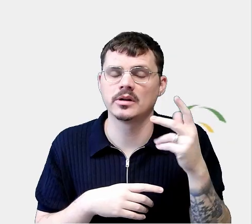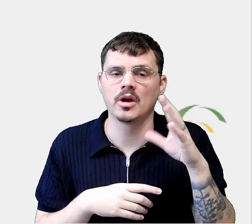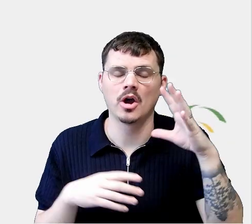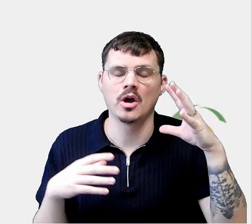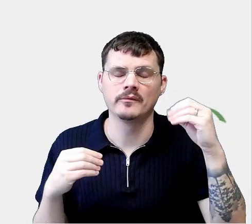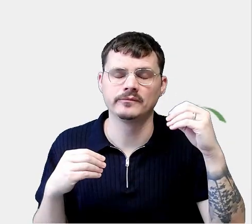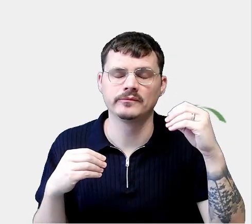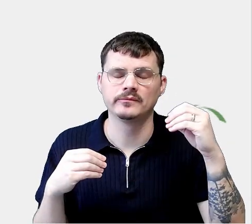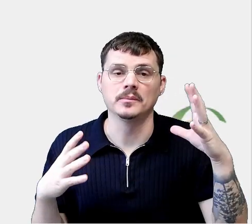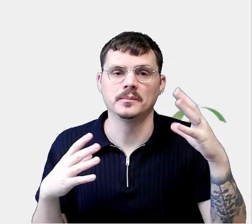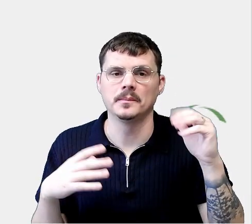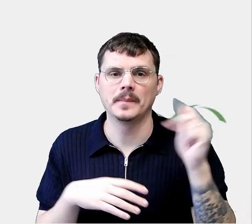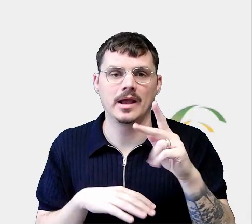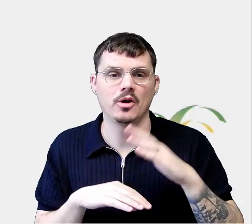then flips back on.